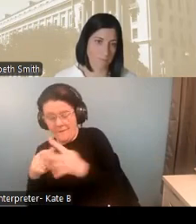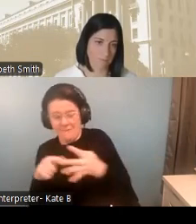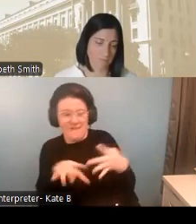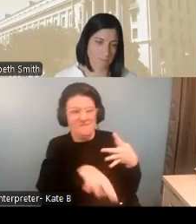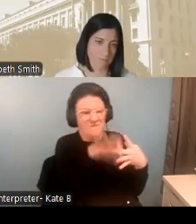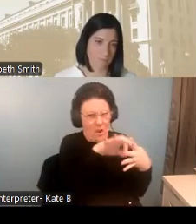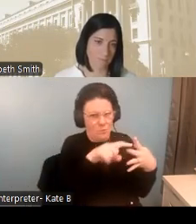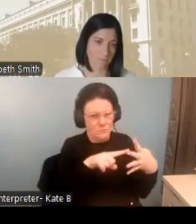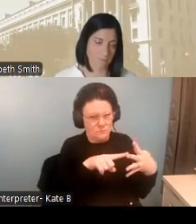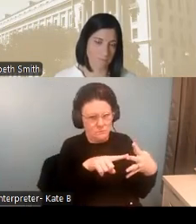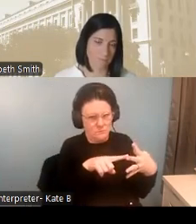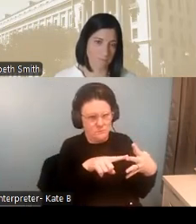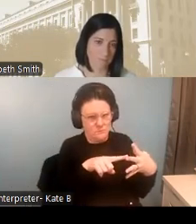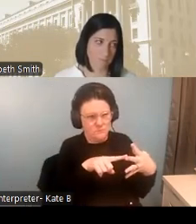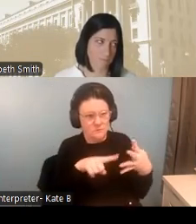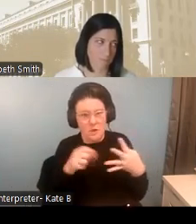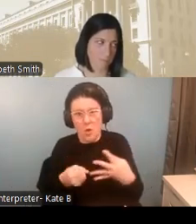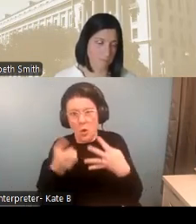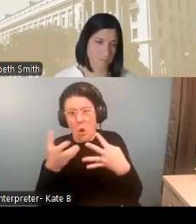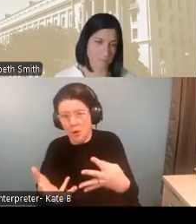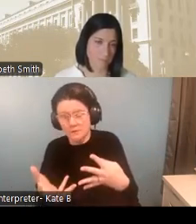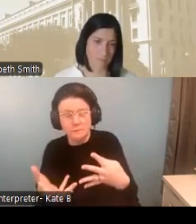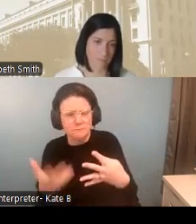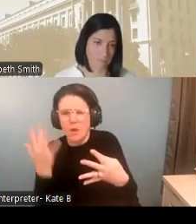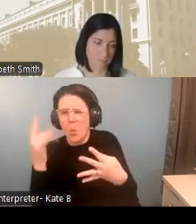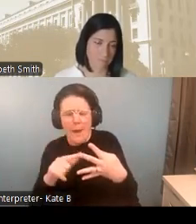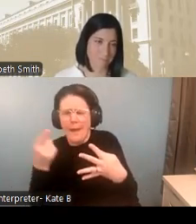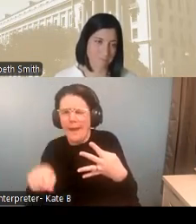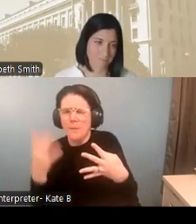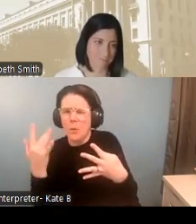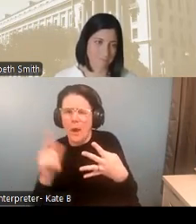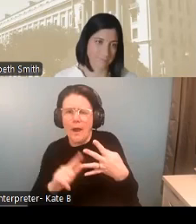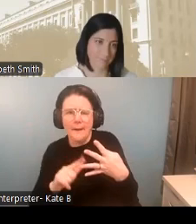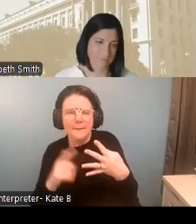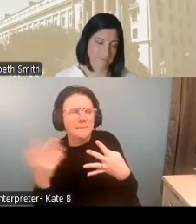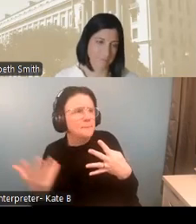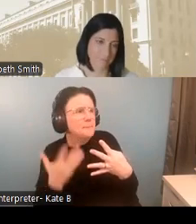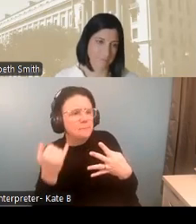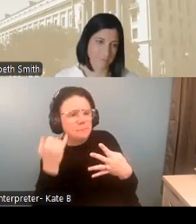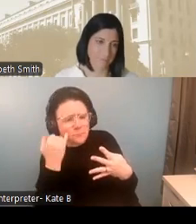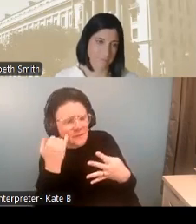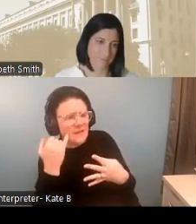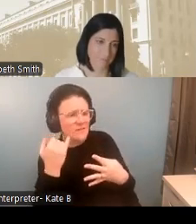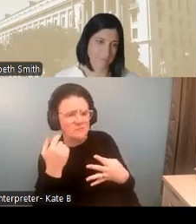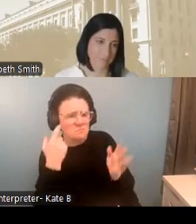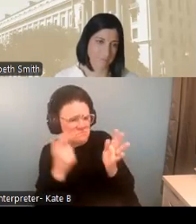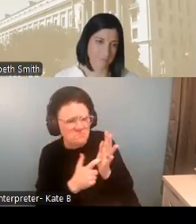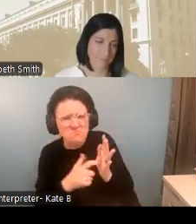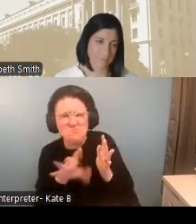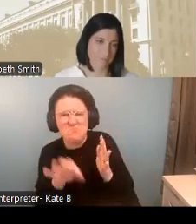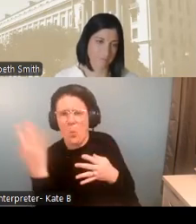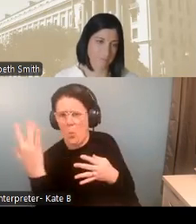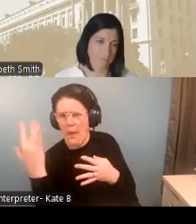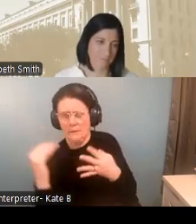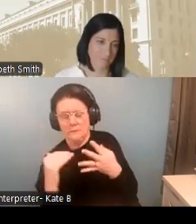found. The cause is, why did this happen? If there is something that occurred during your audit, why? And